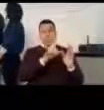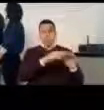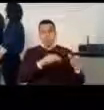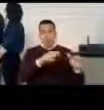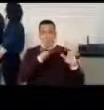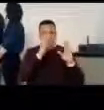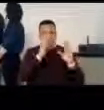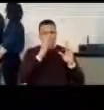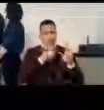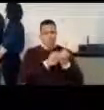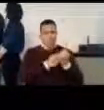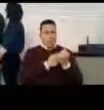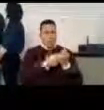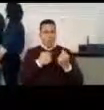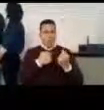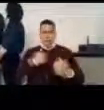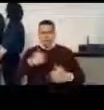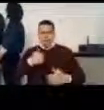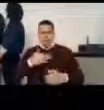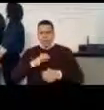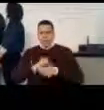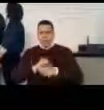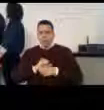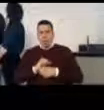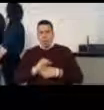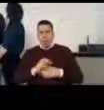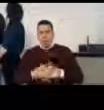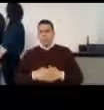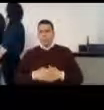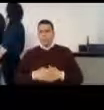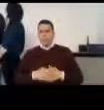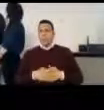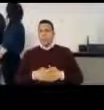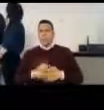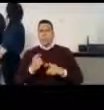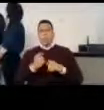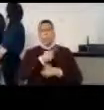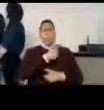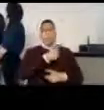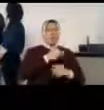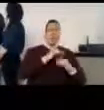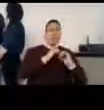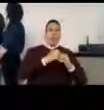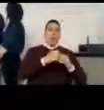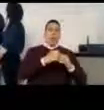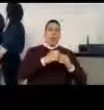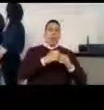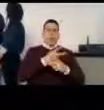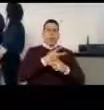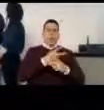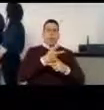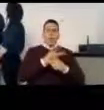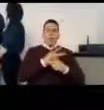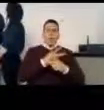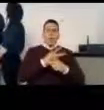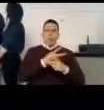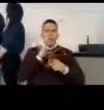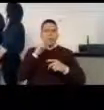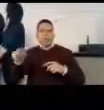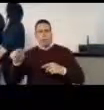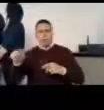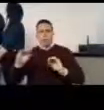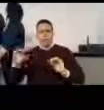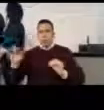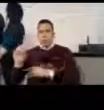with a disability, when you have a job, how are you also taking care of those children without